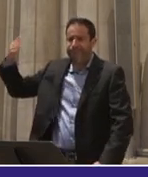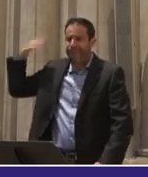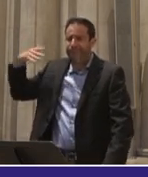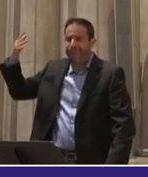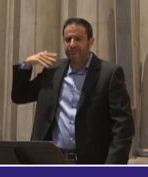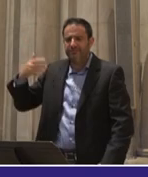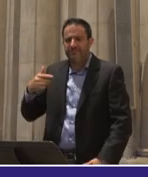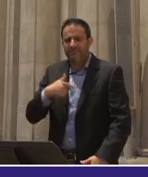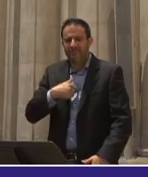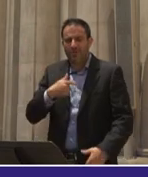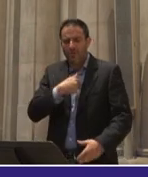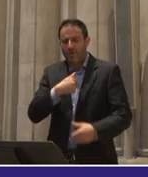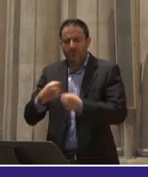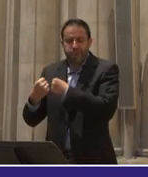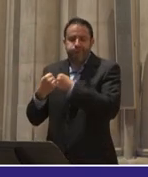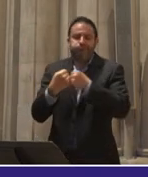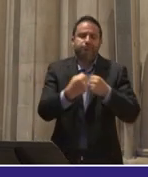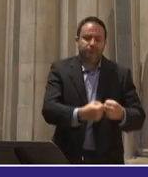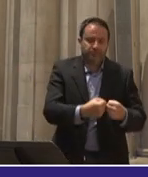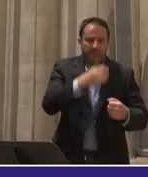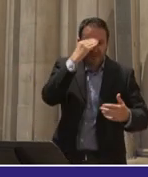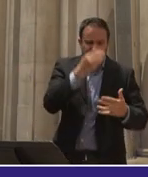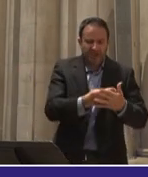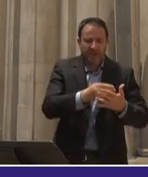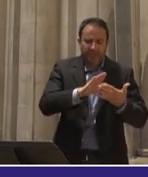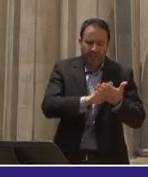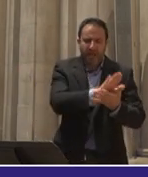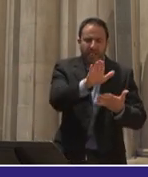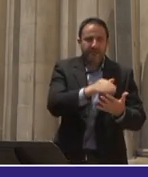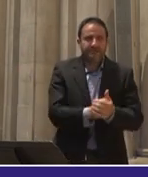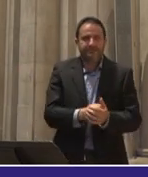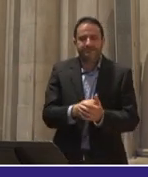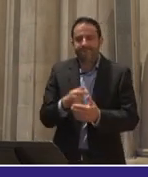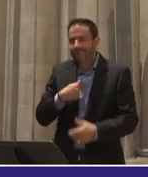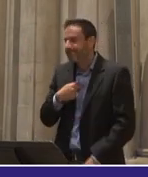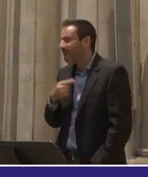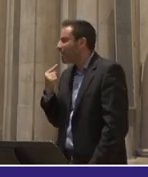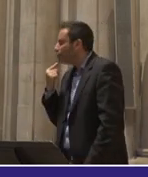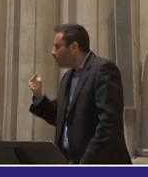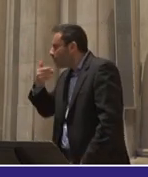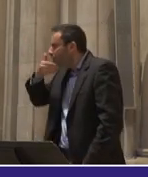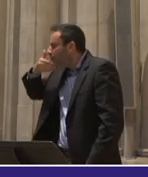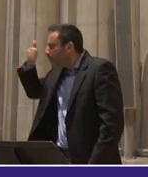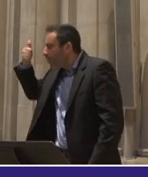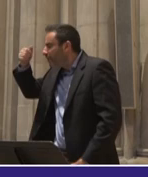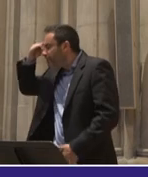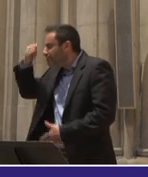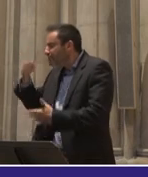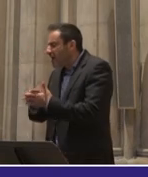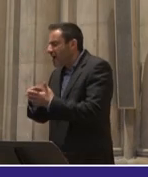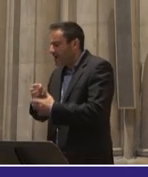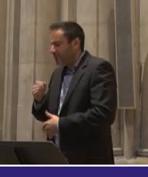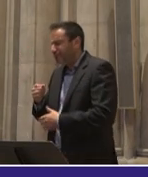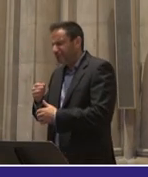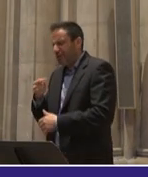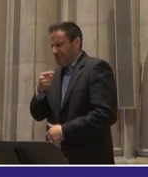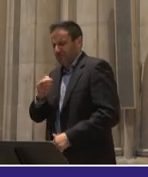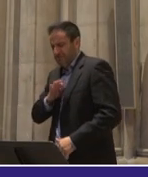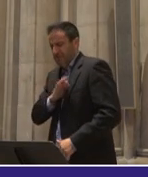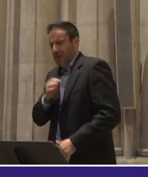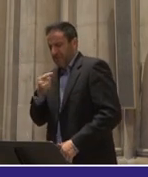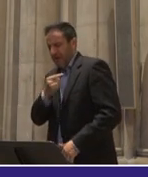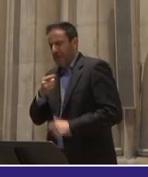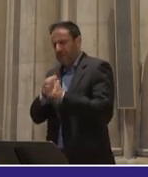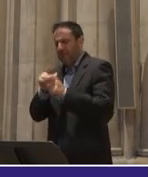one of our sons off at college in Chicago, I gave a slightly older son of a colleague a ride back from